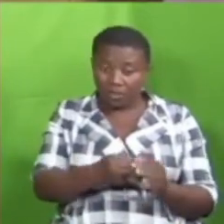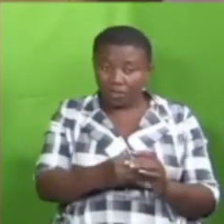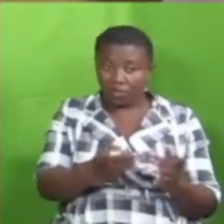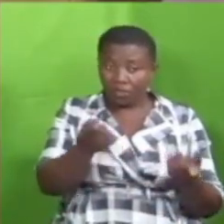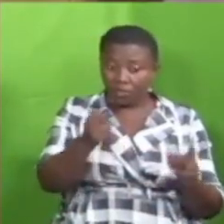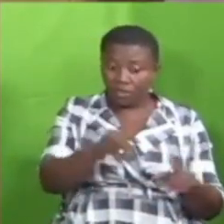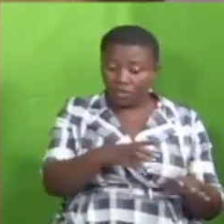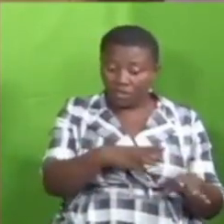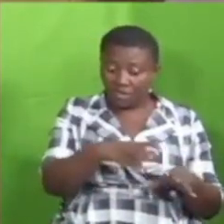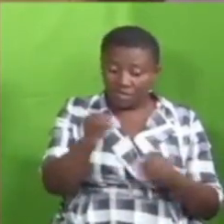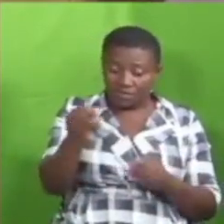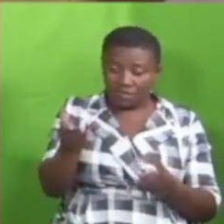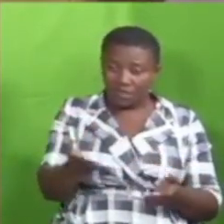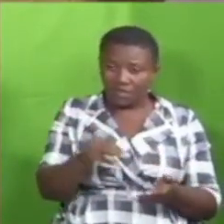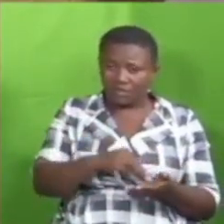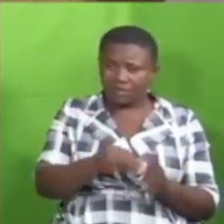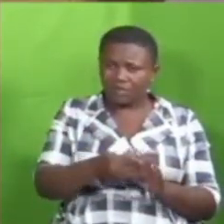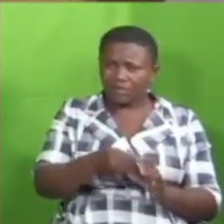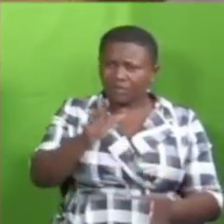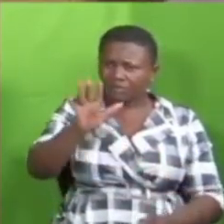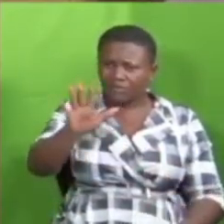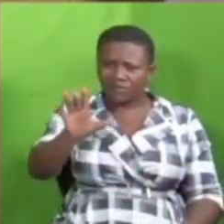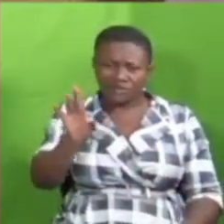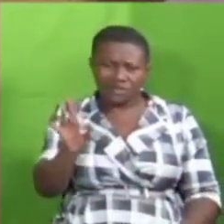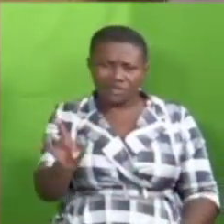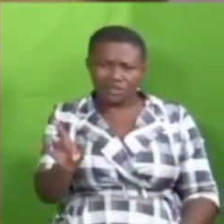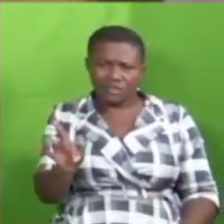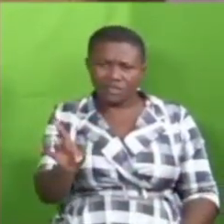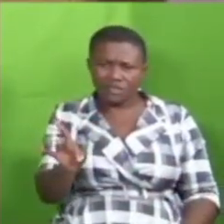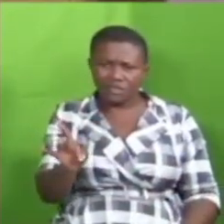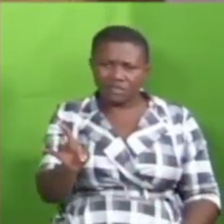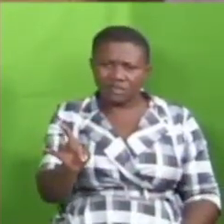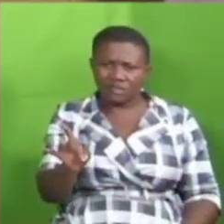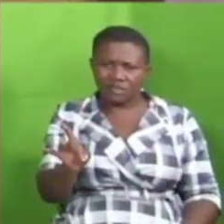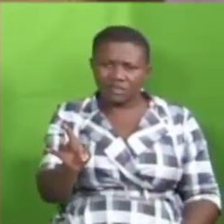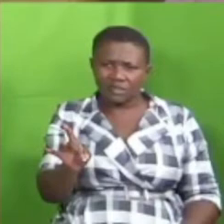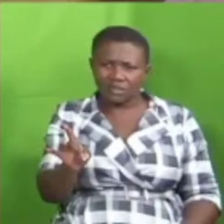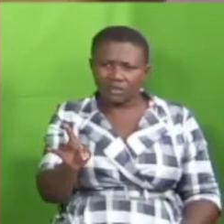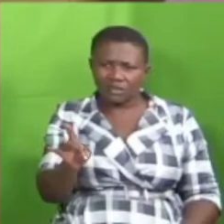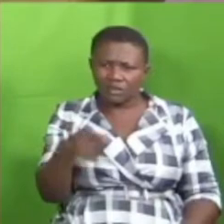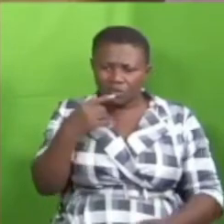House. And 61, he has passed on to glory. Who is going to be taking care of the children?